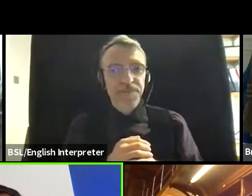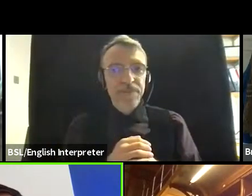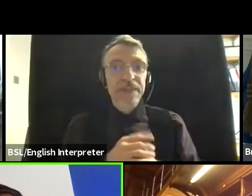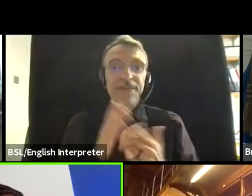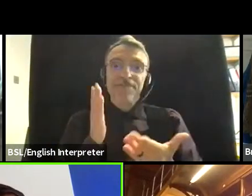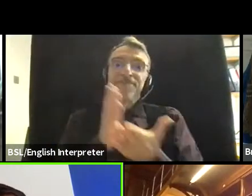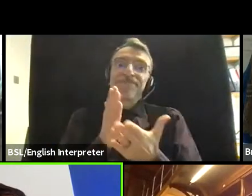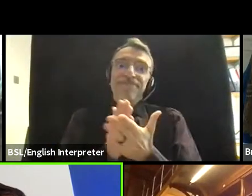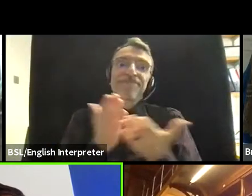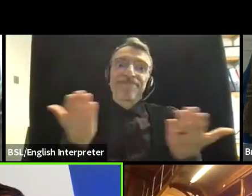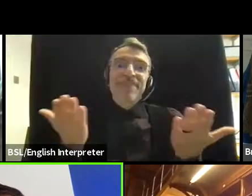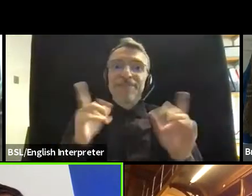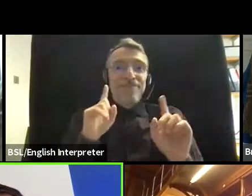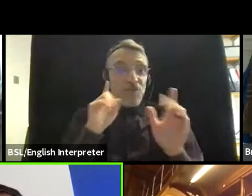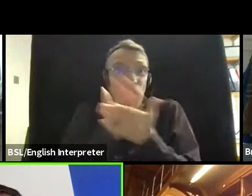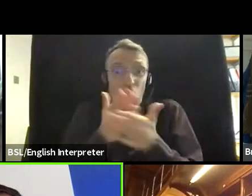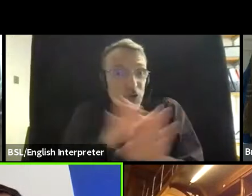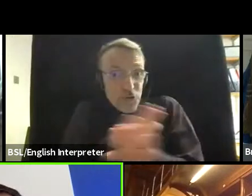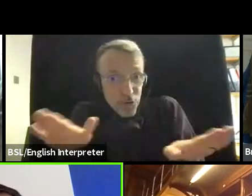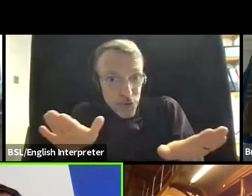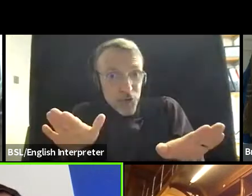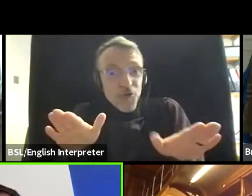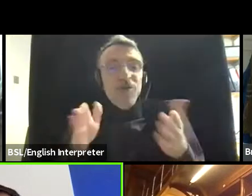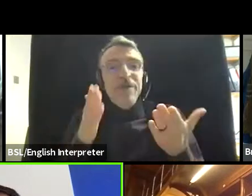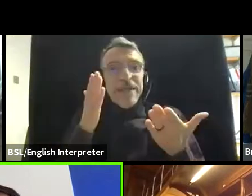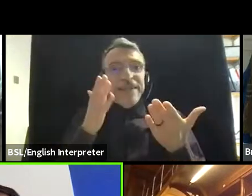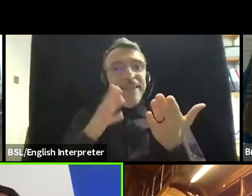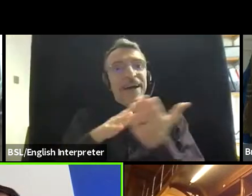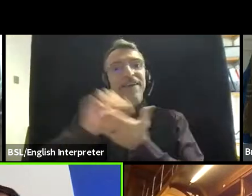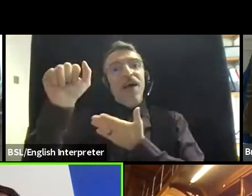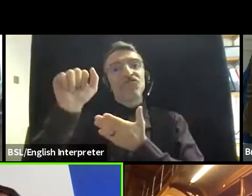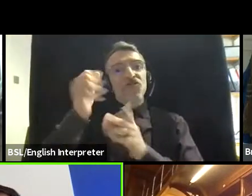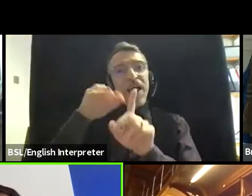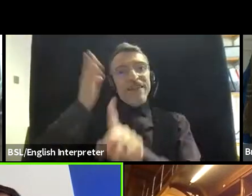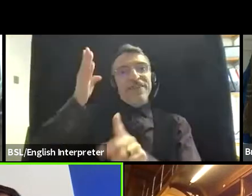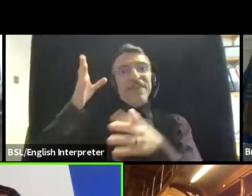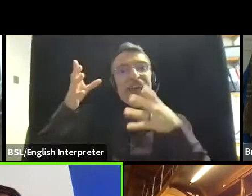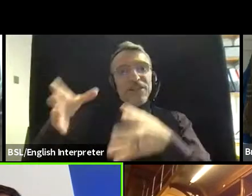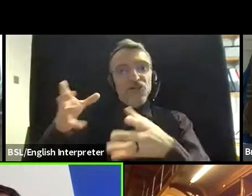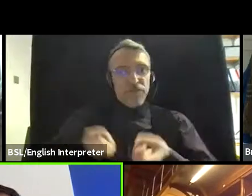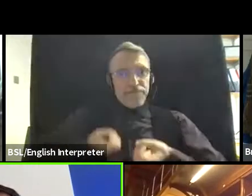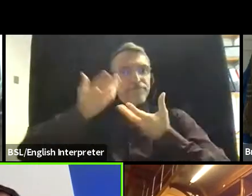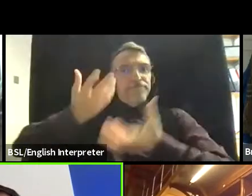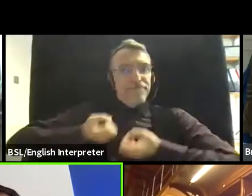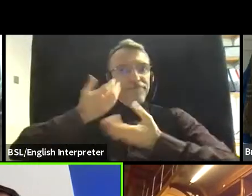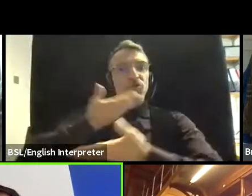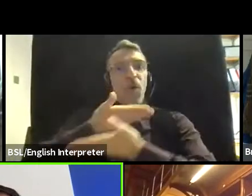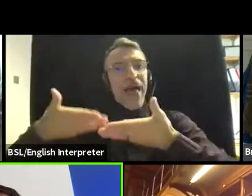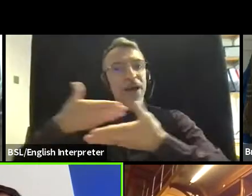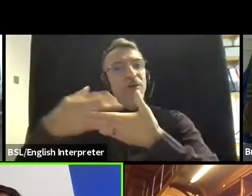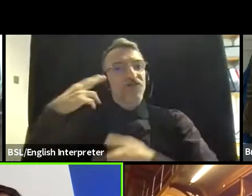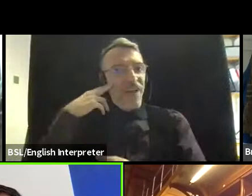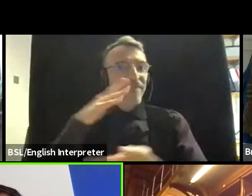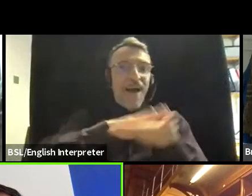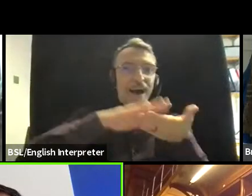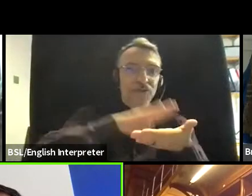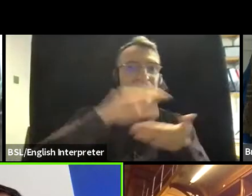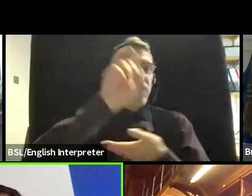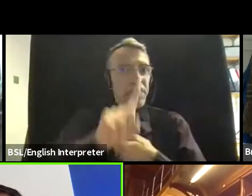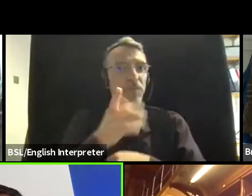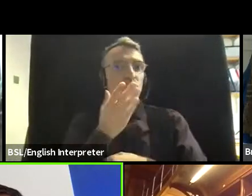very not true. It's a cultural identification. It's a language of deaf and hard of hearing